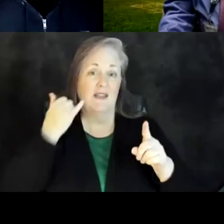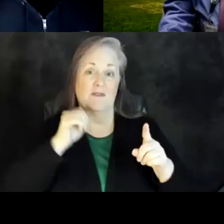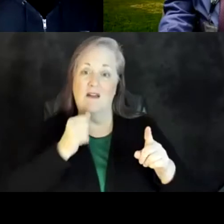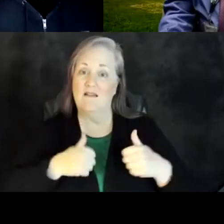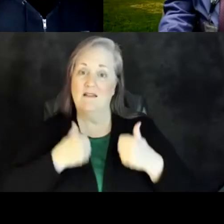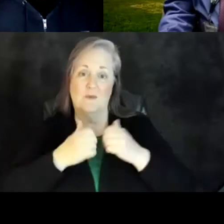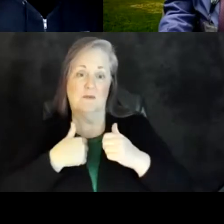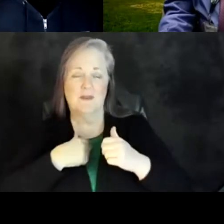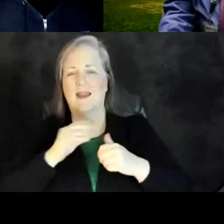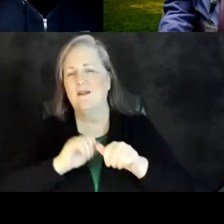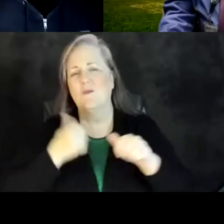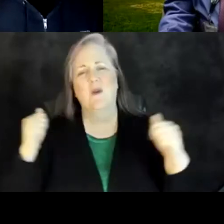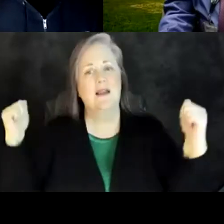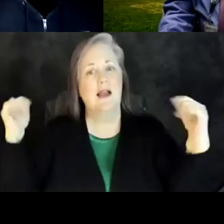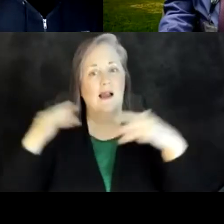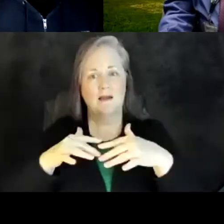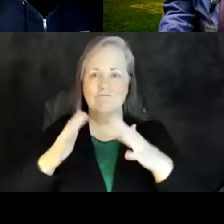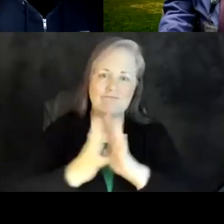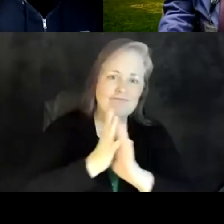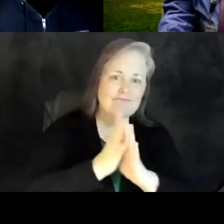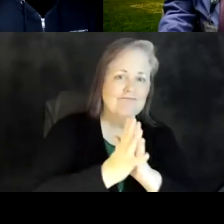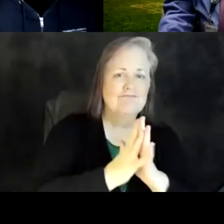also avoiding gatherings.